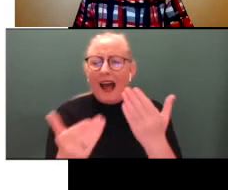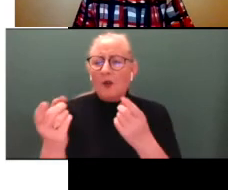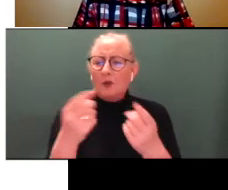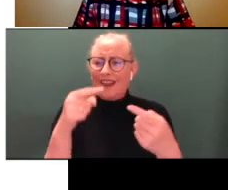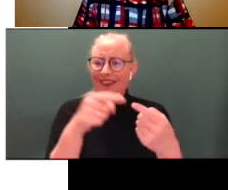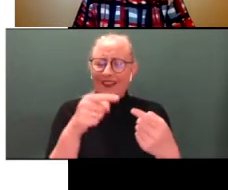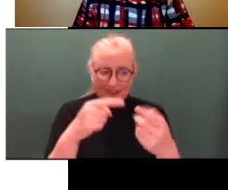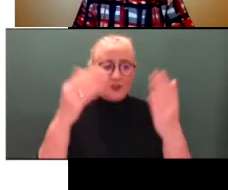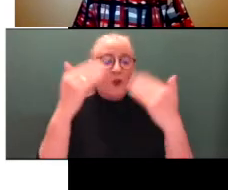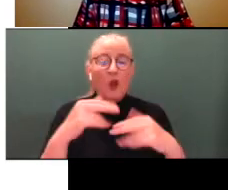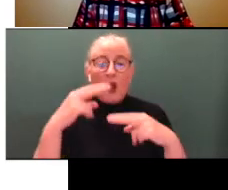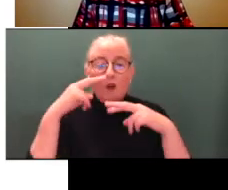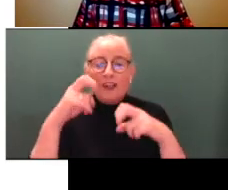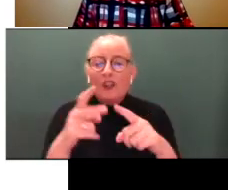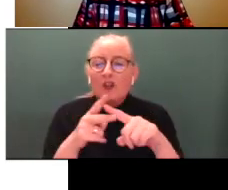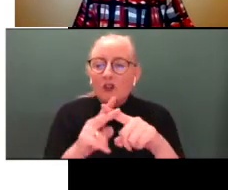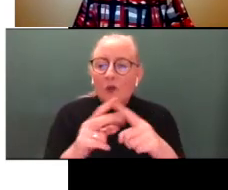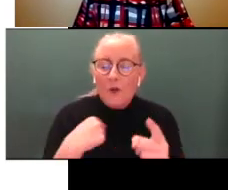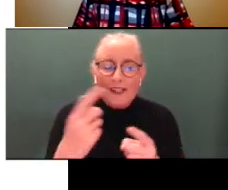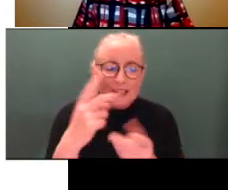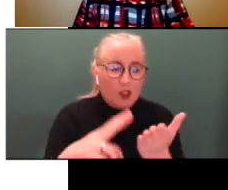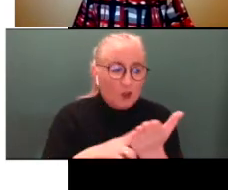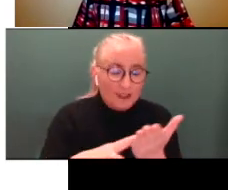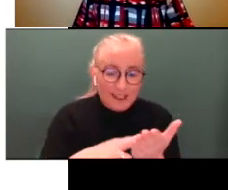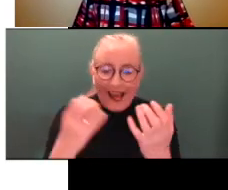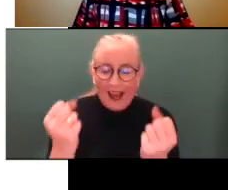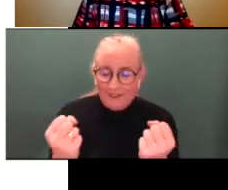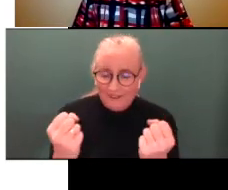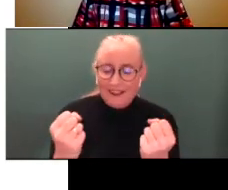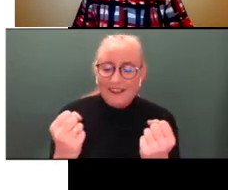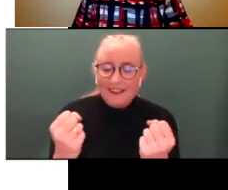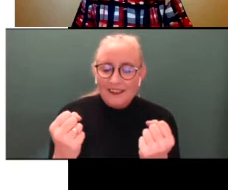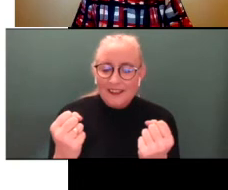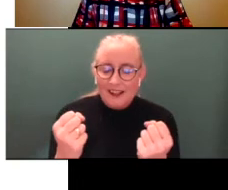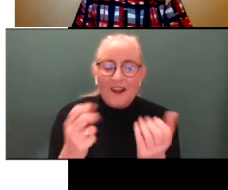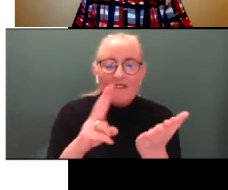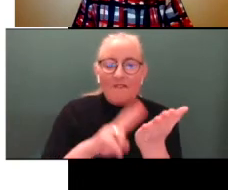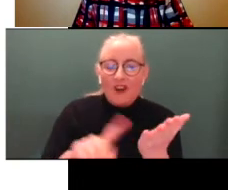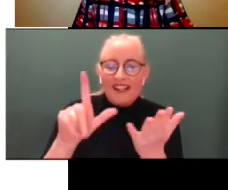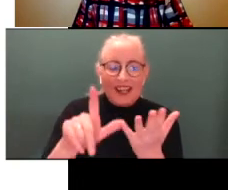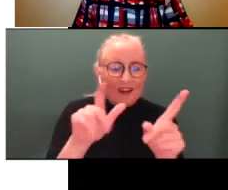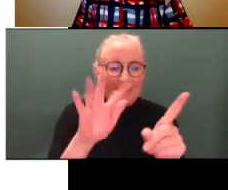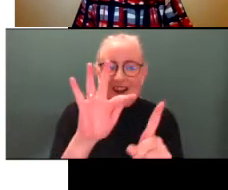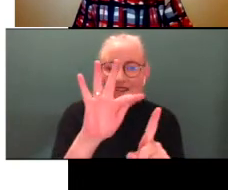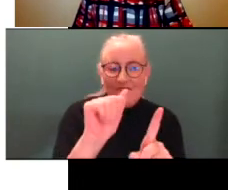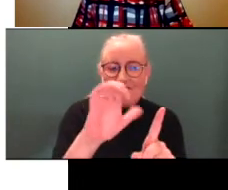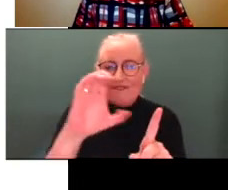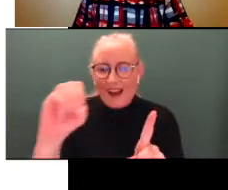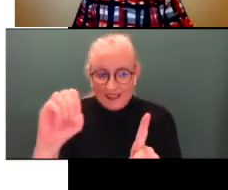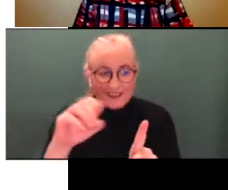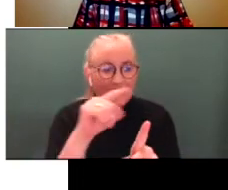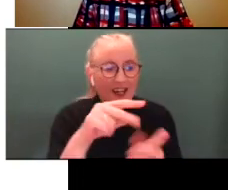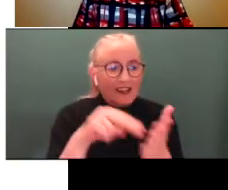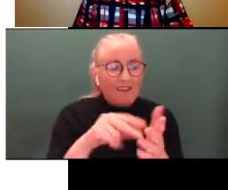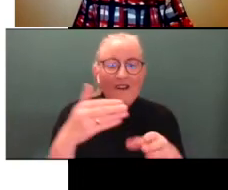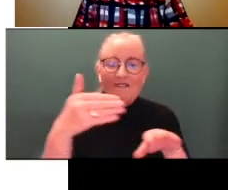Our research tools were comprised of version 7 of FACE. So FACE stands for